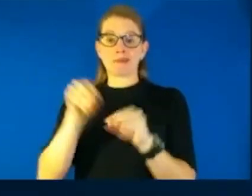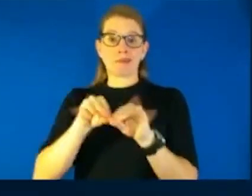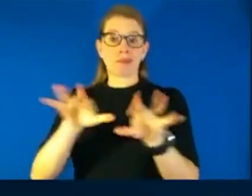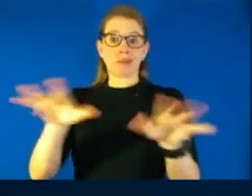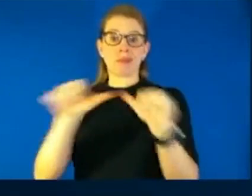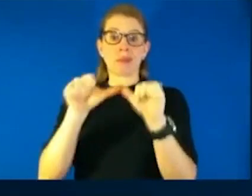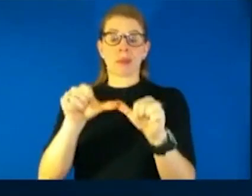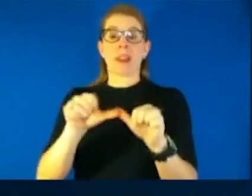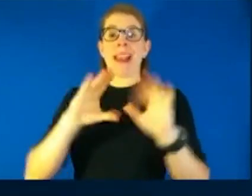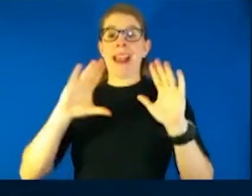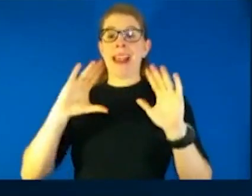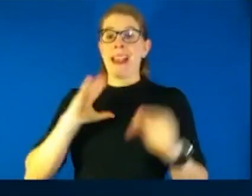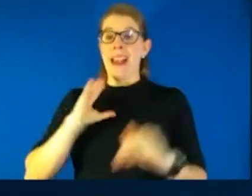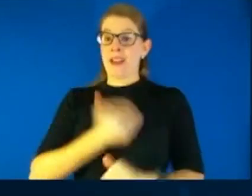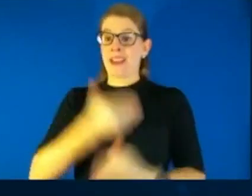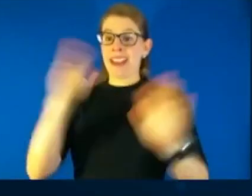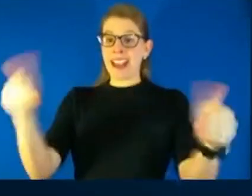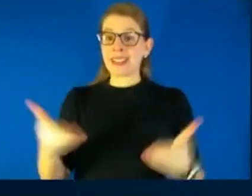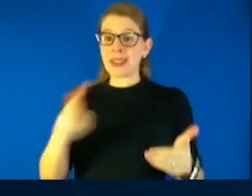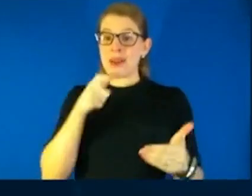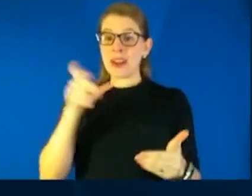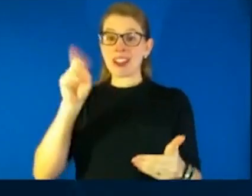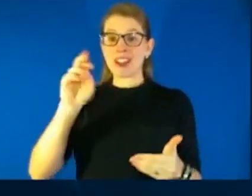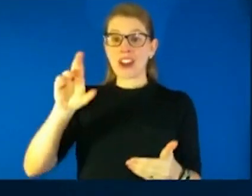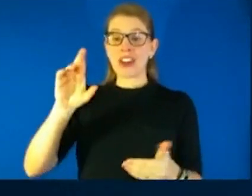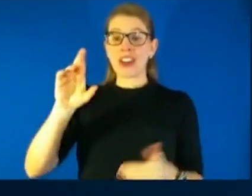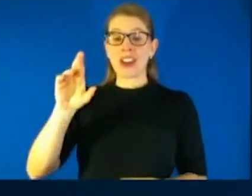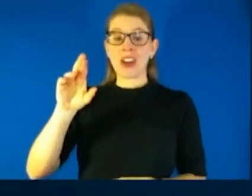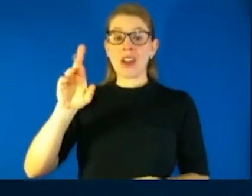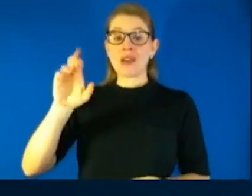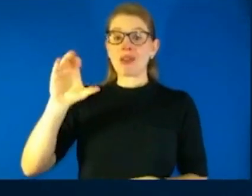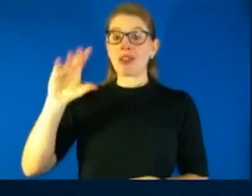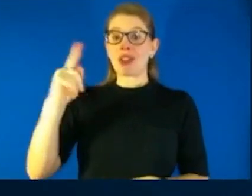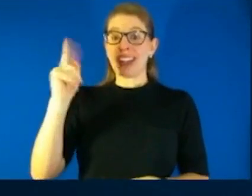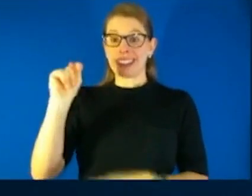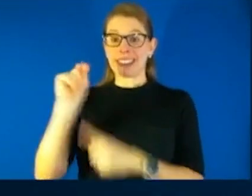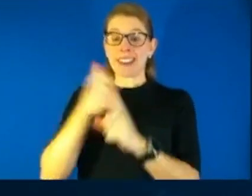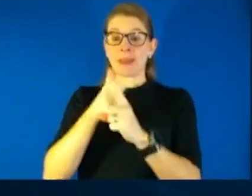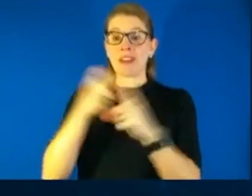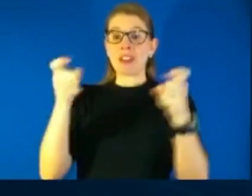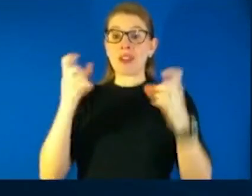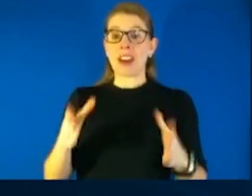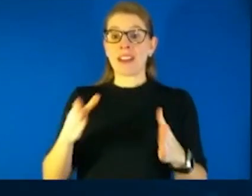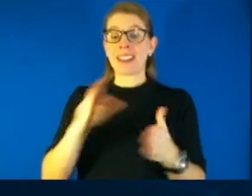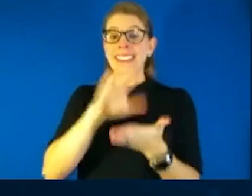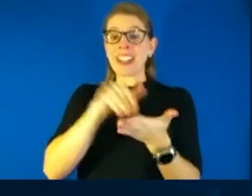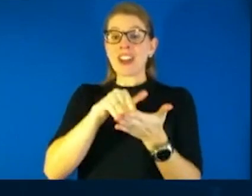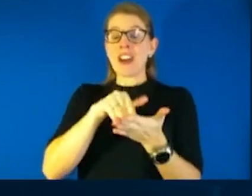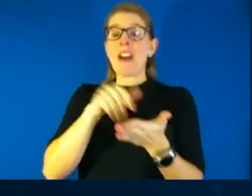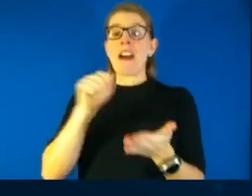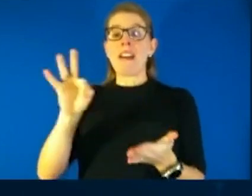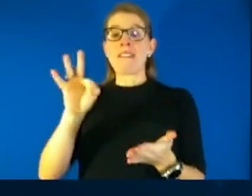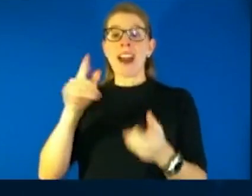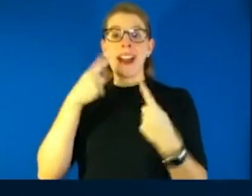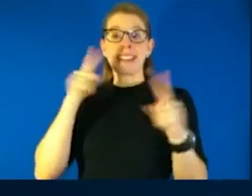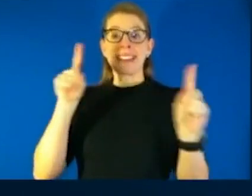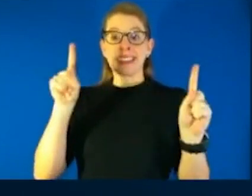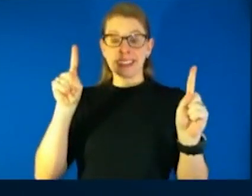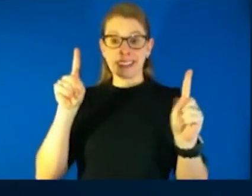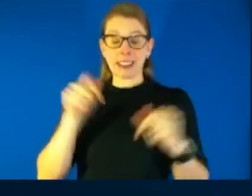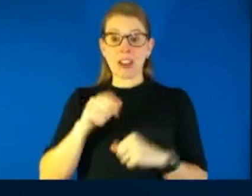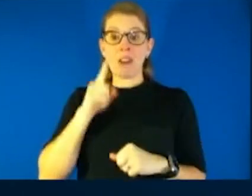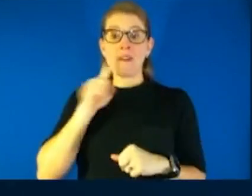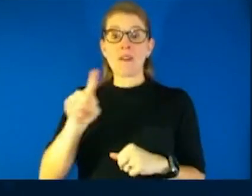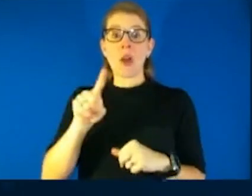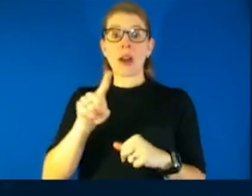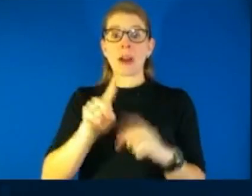today. Returning with us is Dr. Juergen Richt. He is director of the Center of Excellence for Emerging and Zoonotic Animal